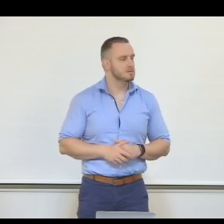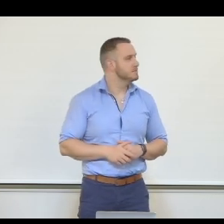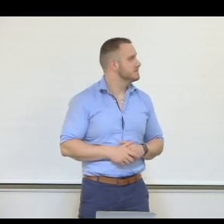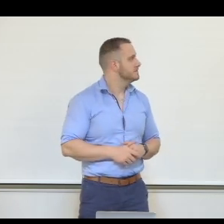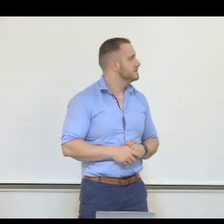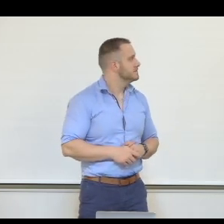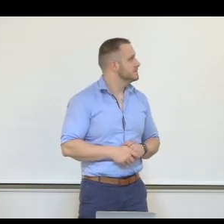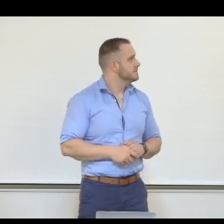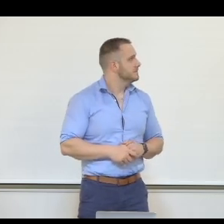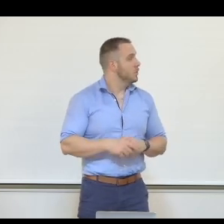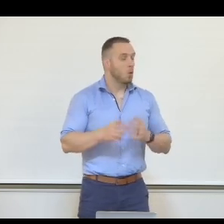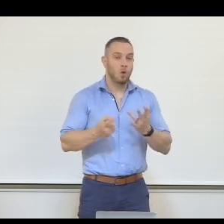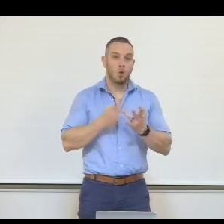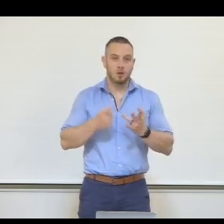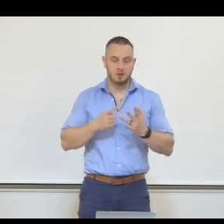Another physiological